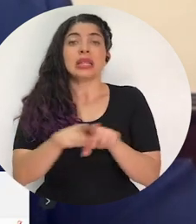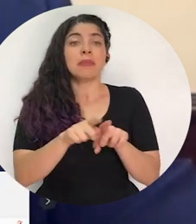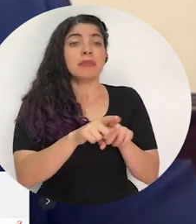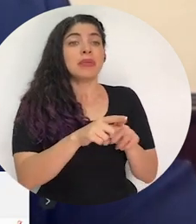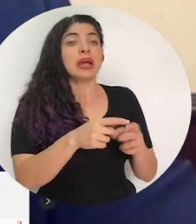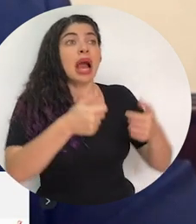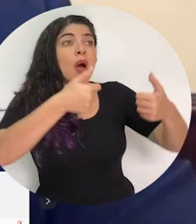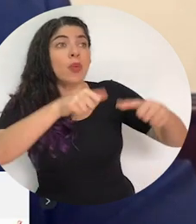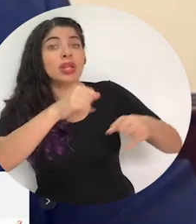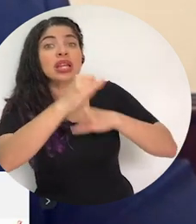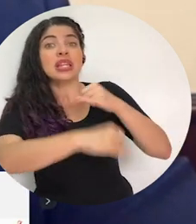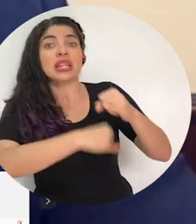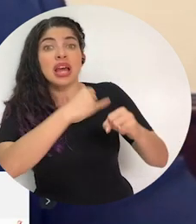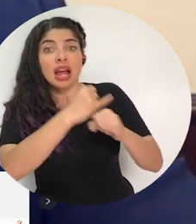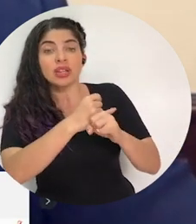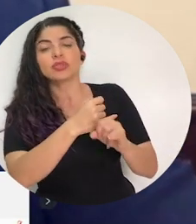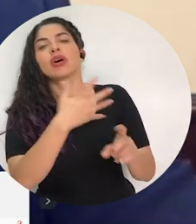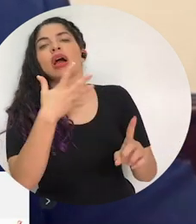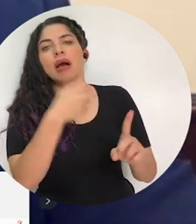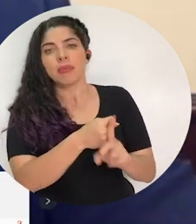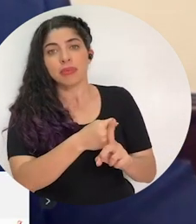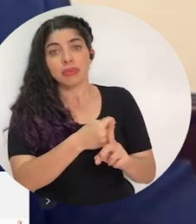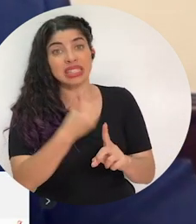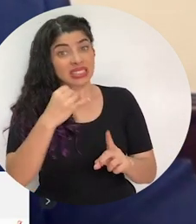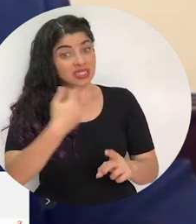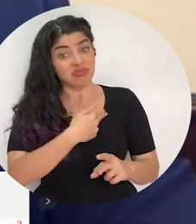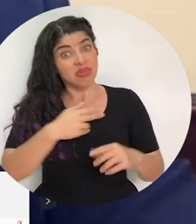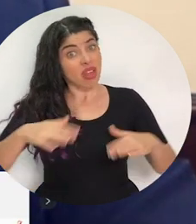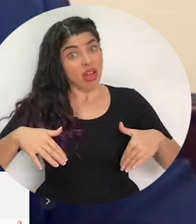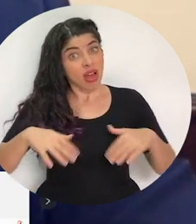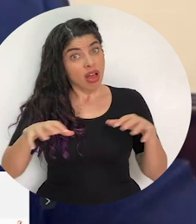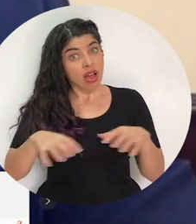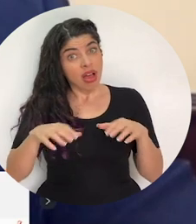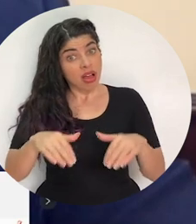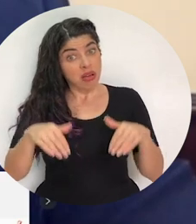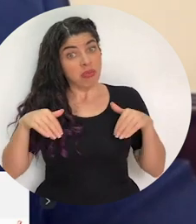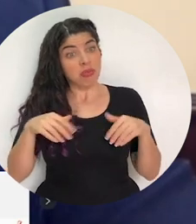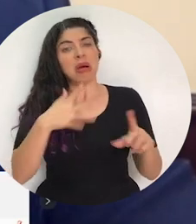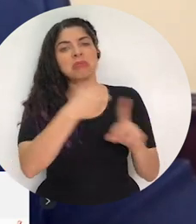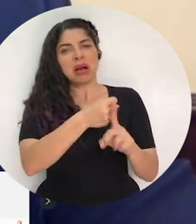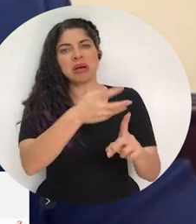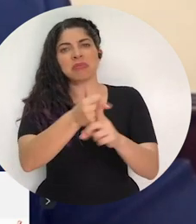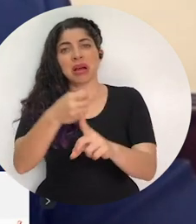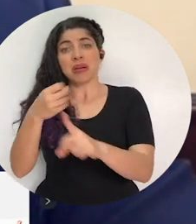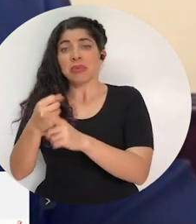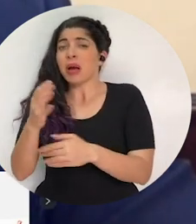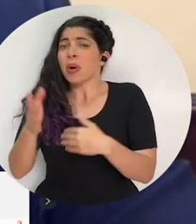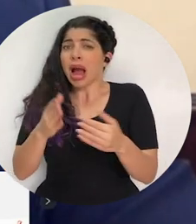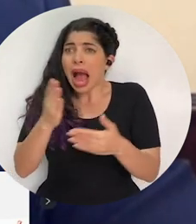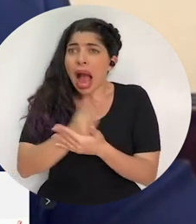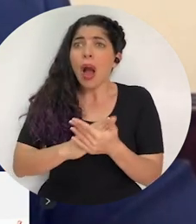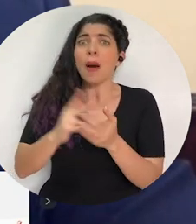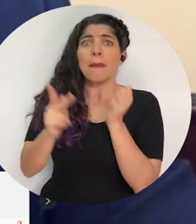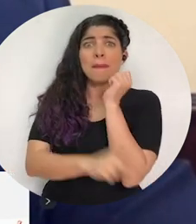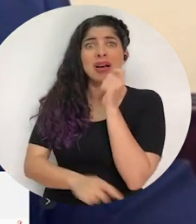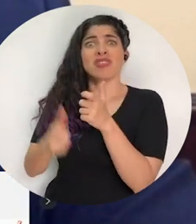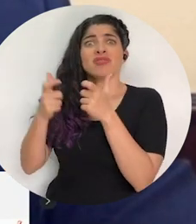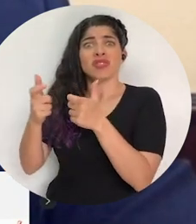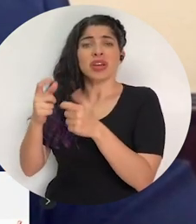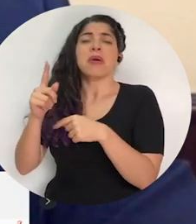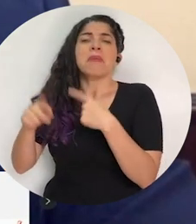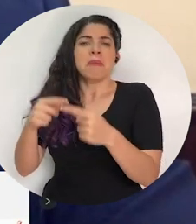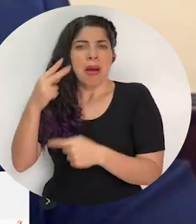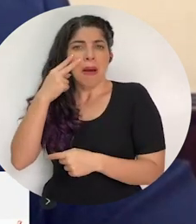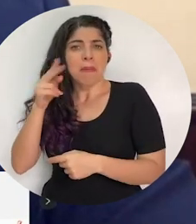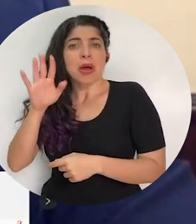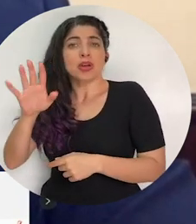going to impact international trade if we don't act now. Even the rich countries are going to see